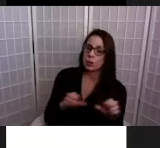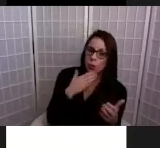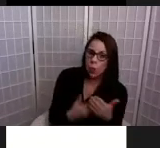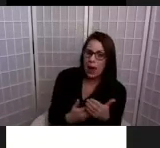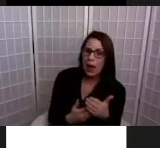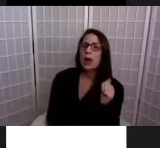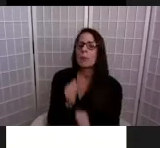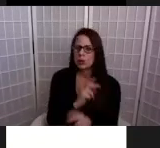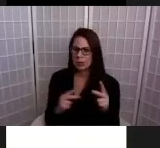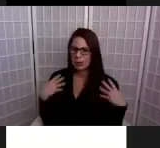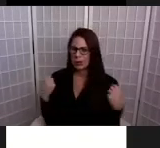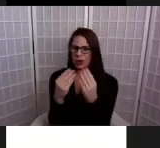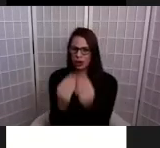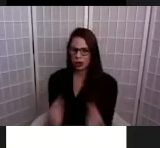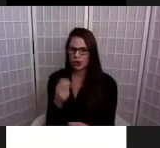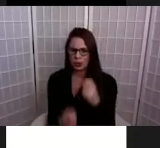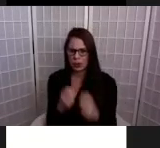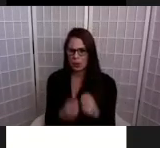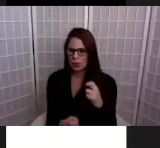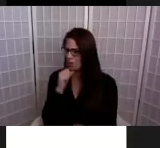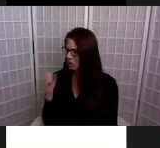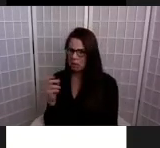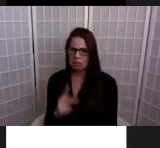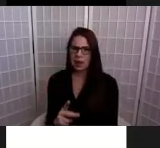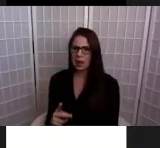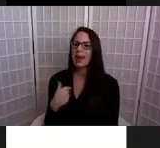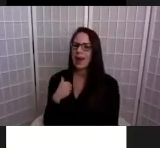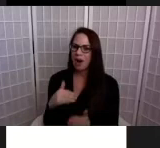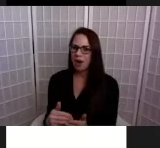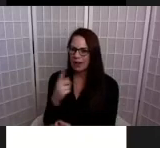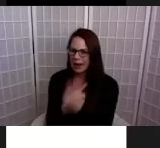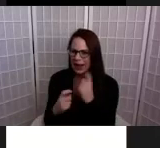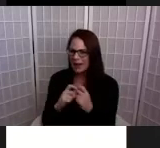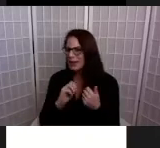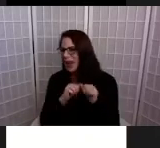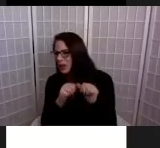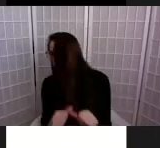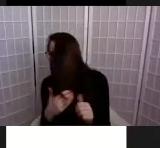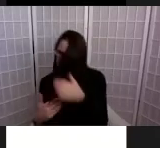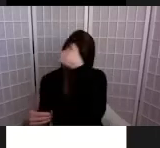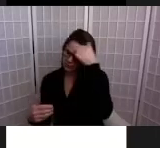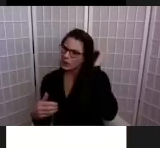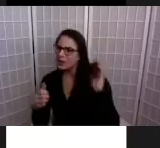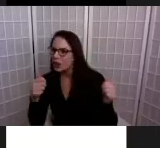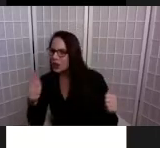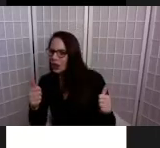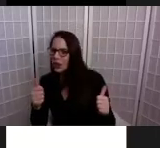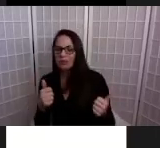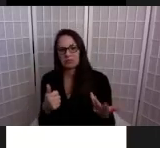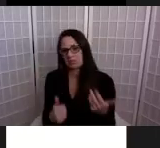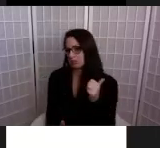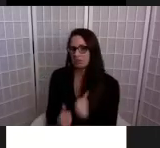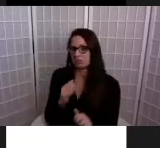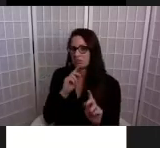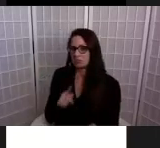the problem. It doesn't come back. I get often asked, how long is the surgery good for? If it works, it solves your problem. It doesn't come back. So this